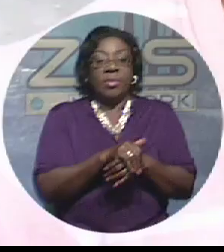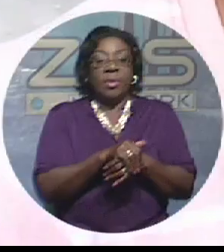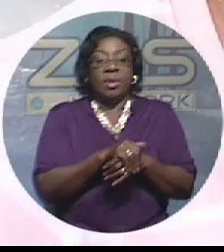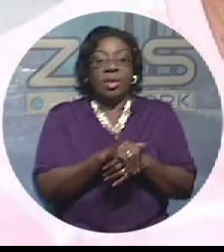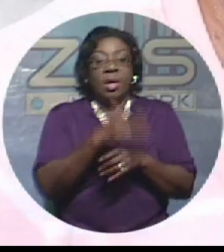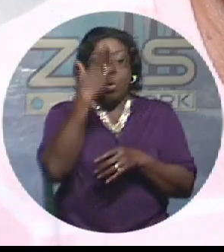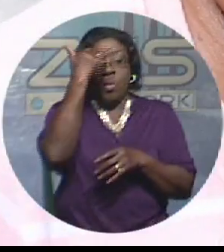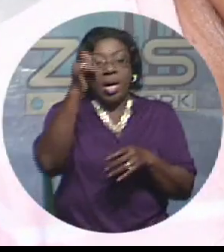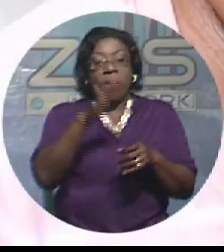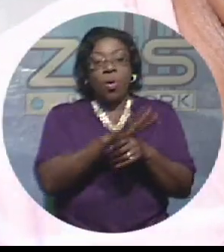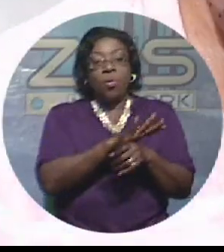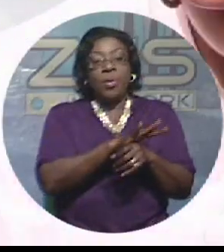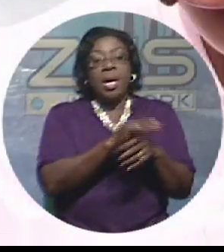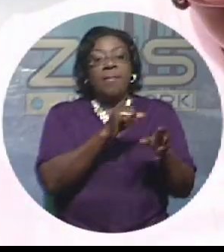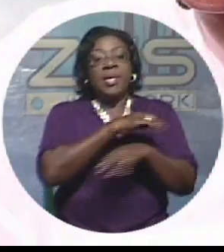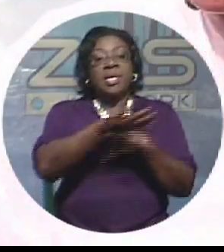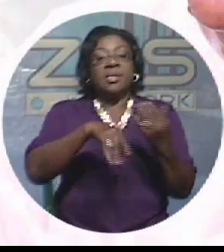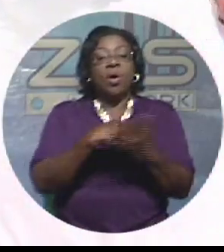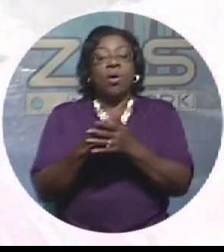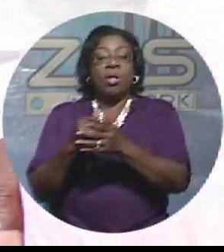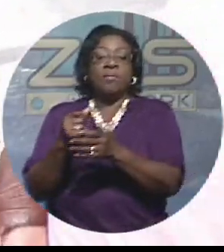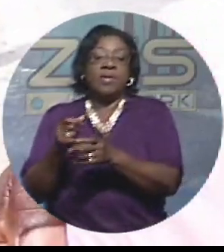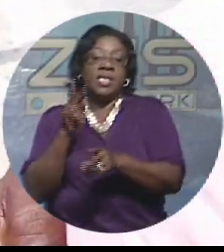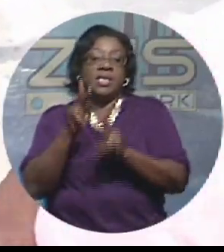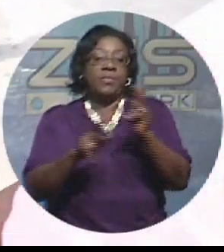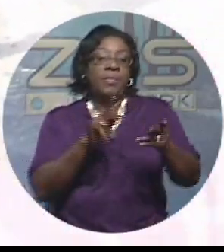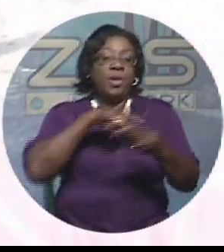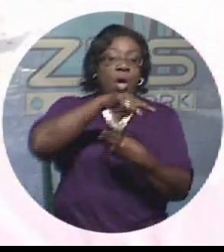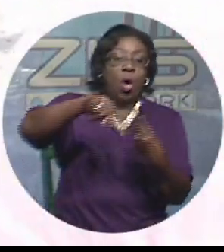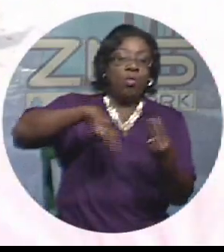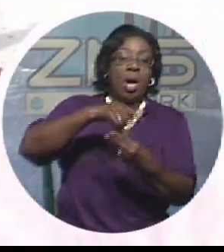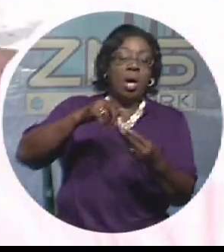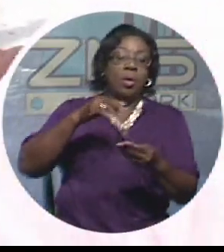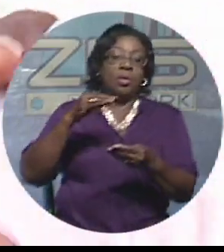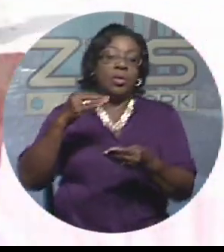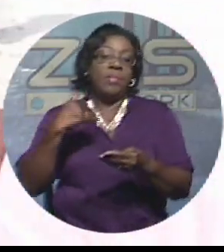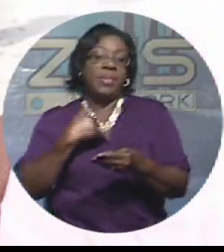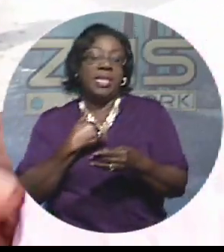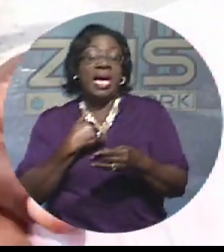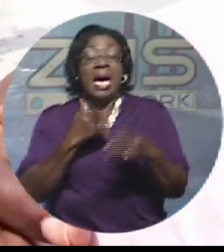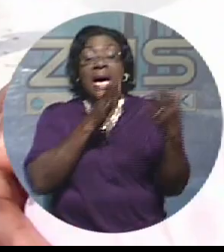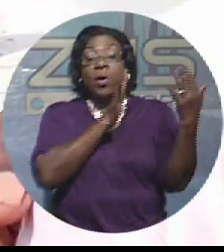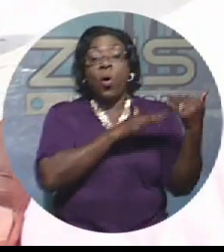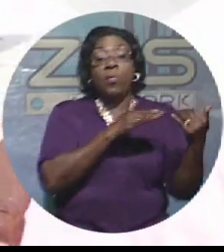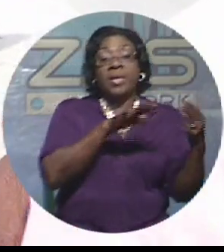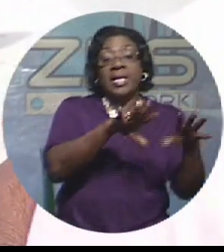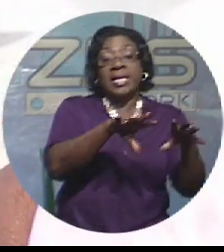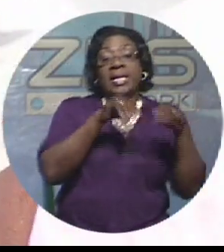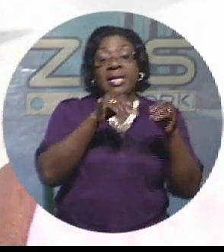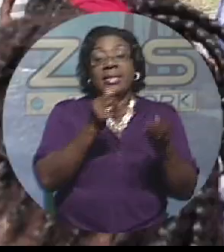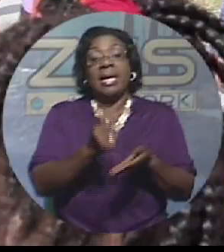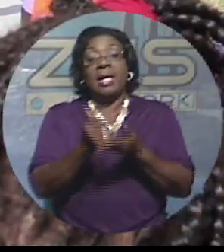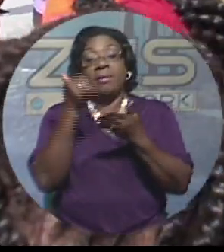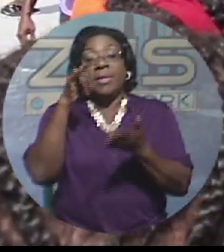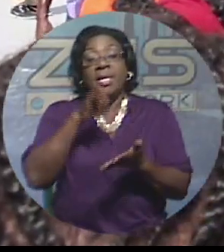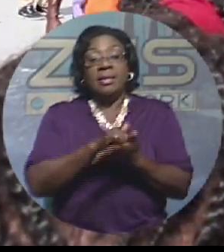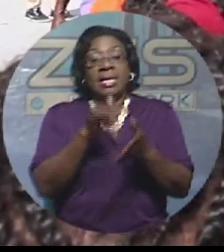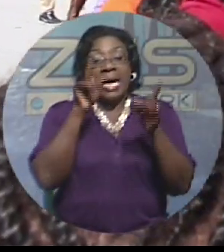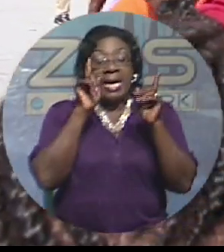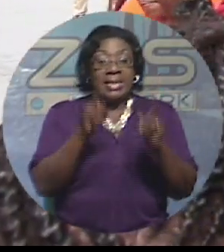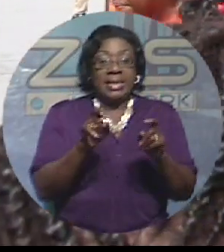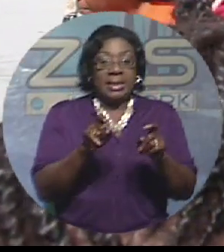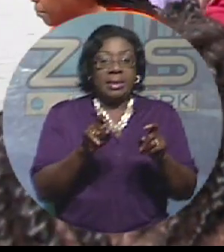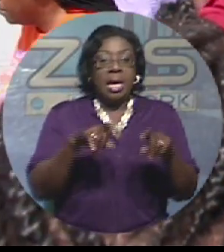Why hope? Because you and people around me, I hope I would get the help that I need. A lot of these